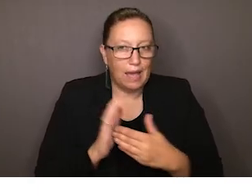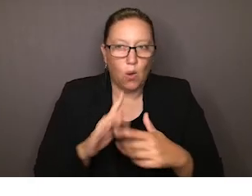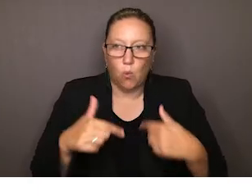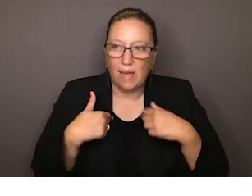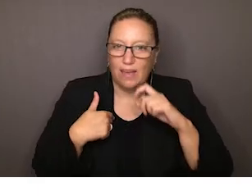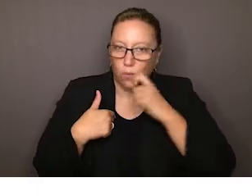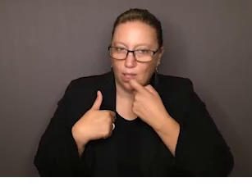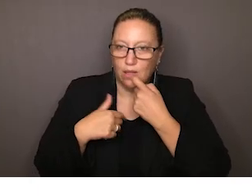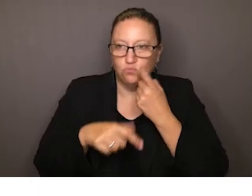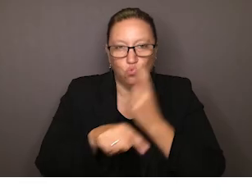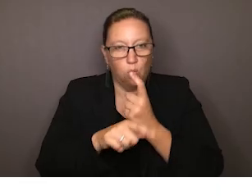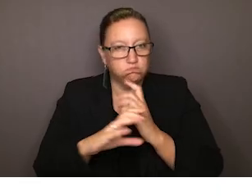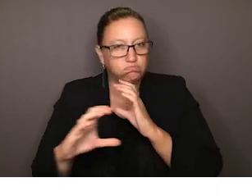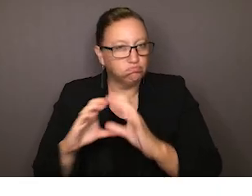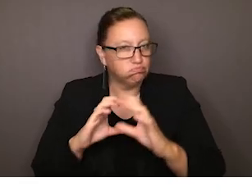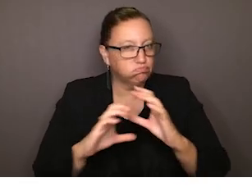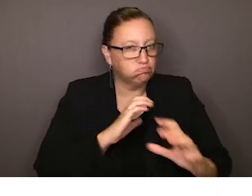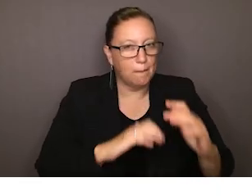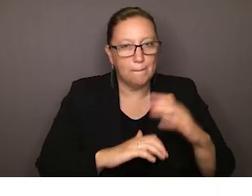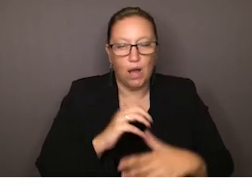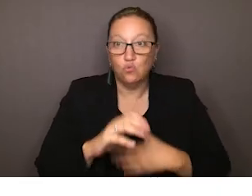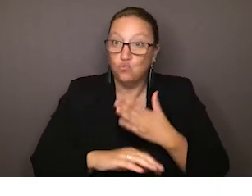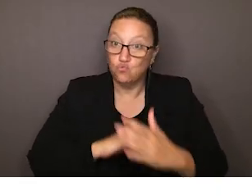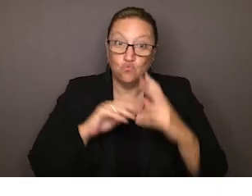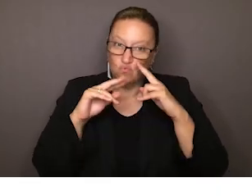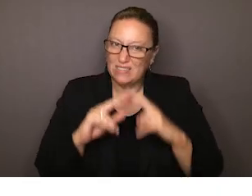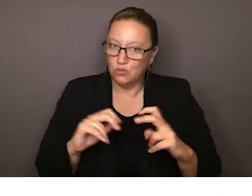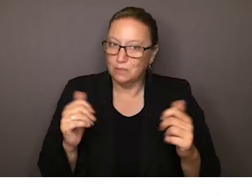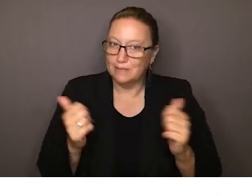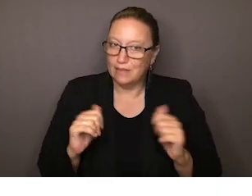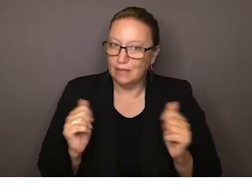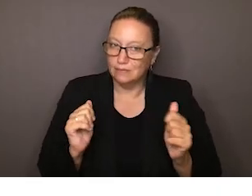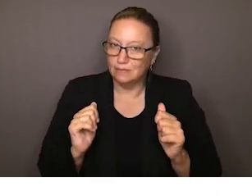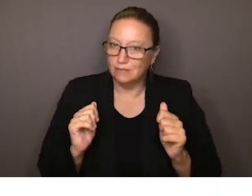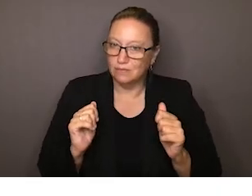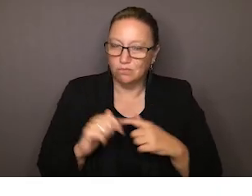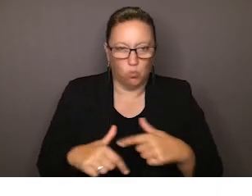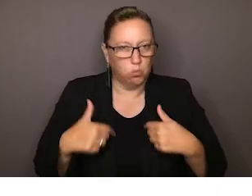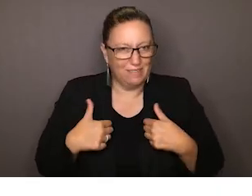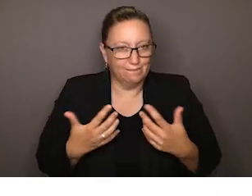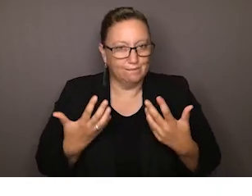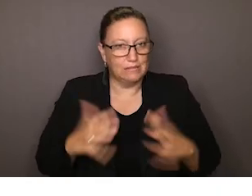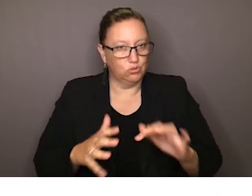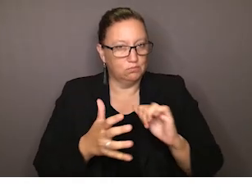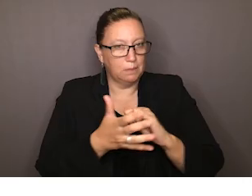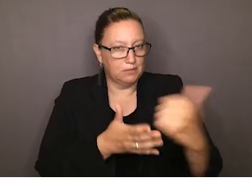Today we will be having a conversation about some new research that the center